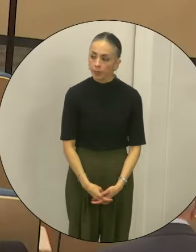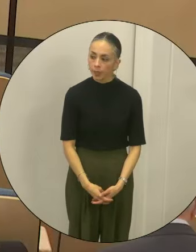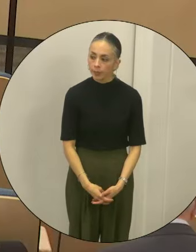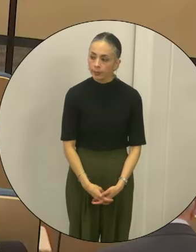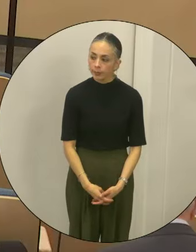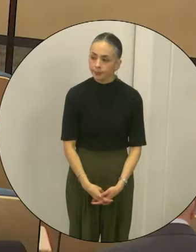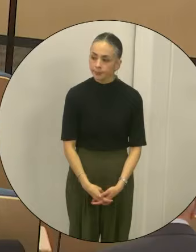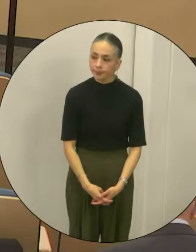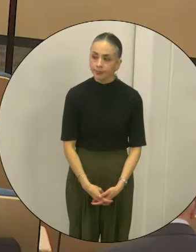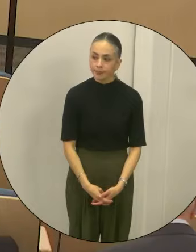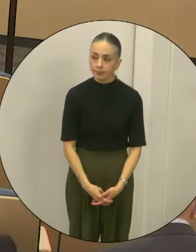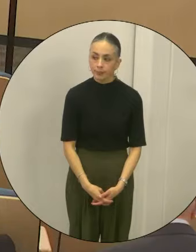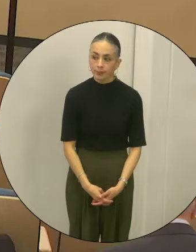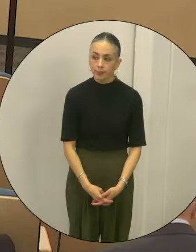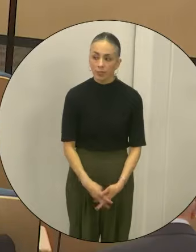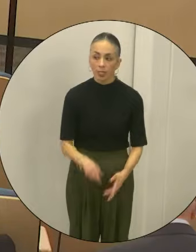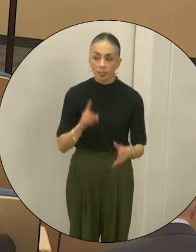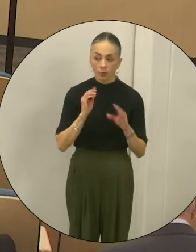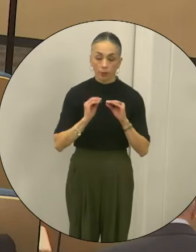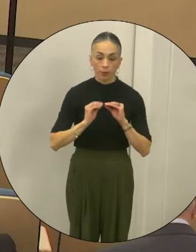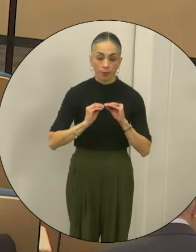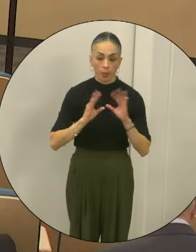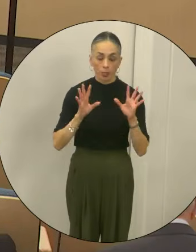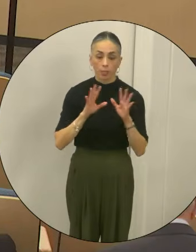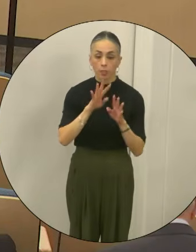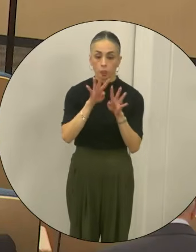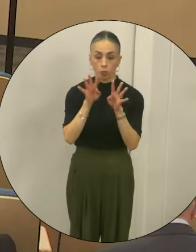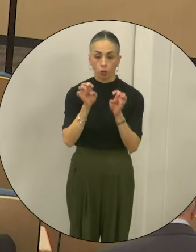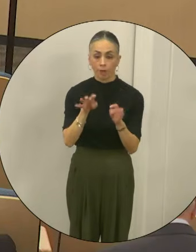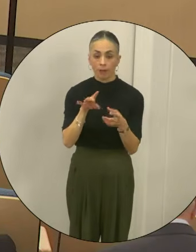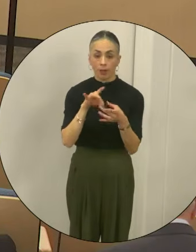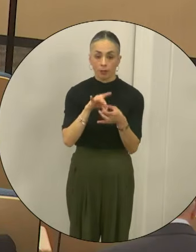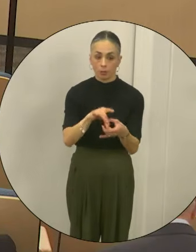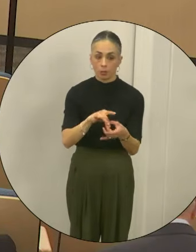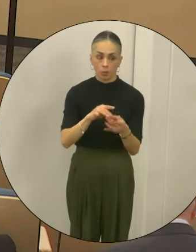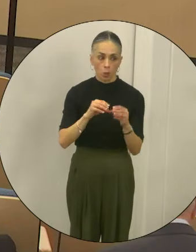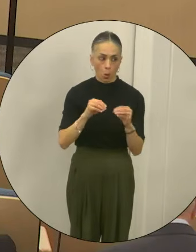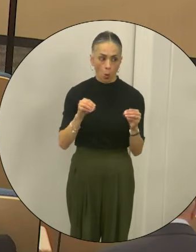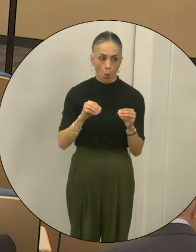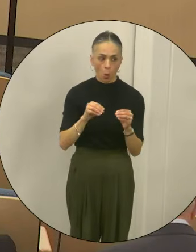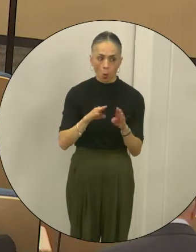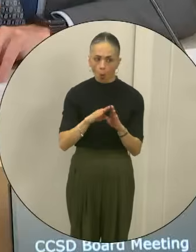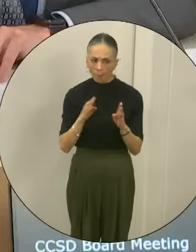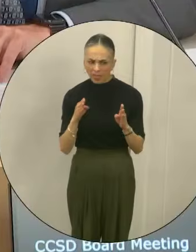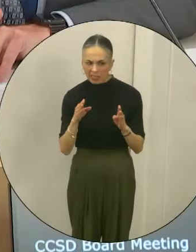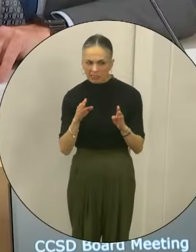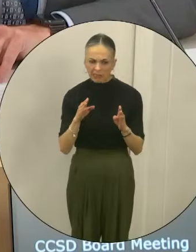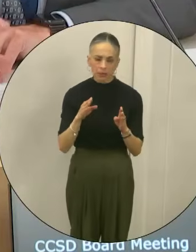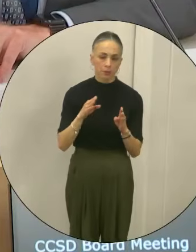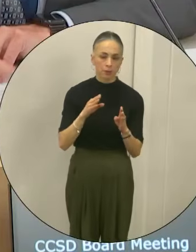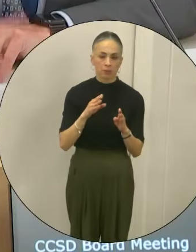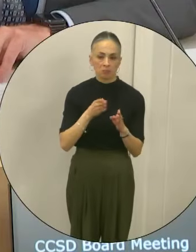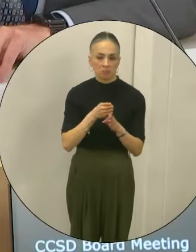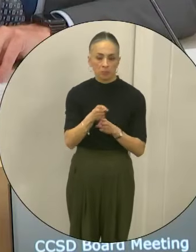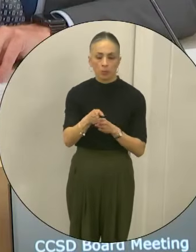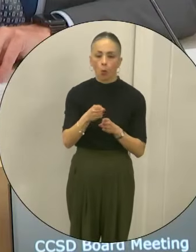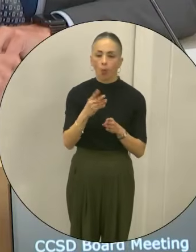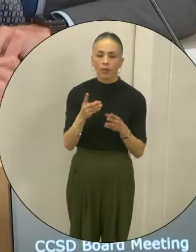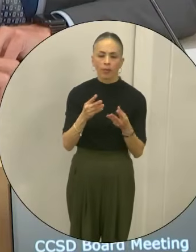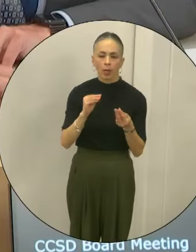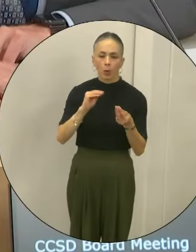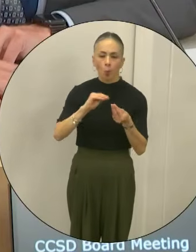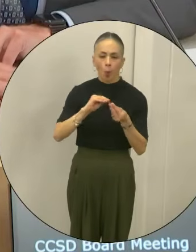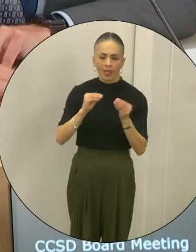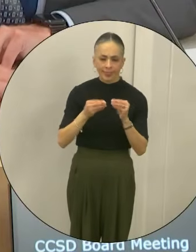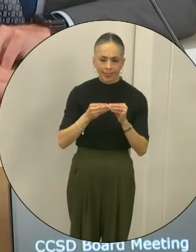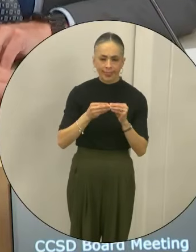And just for clarity, and when it comes to the survey itself, there are no open text fields or anything like that. So it does just give us that quantitative data to then